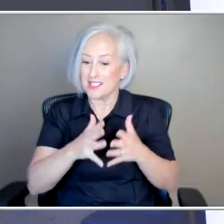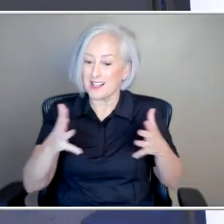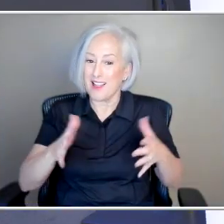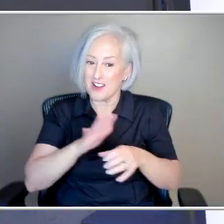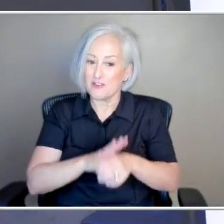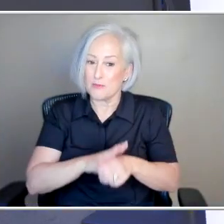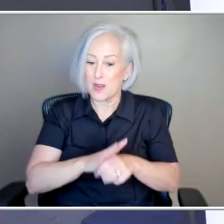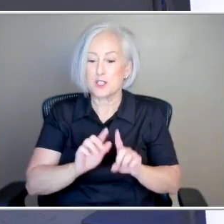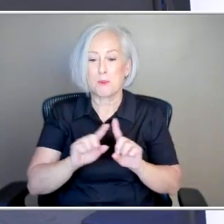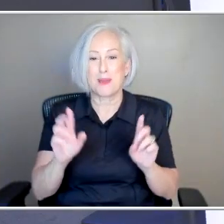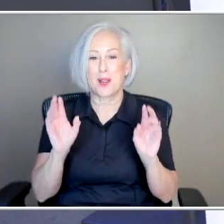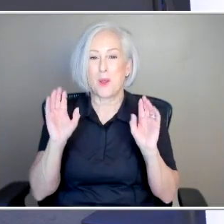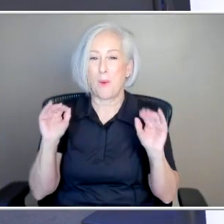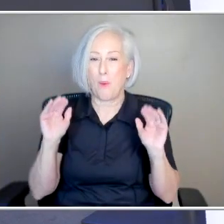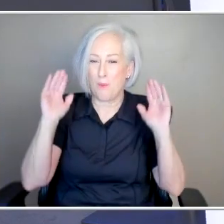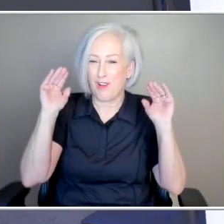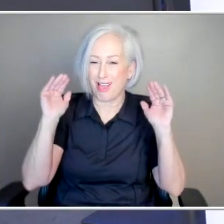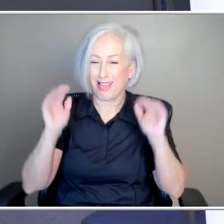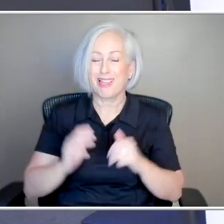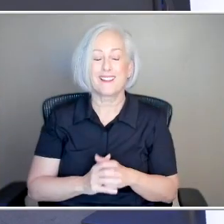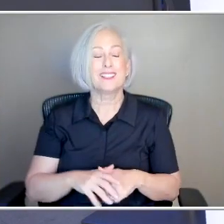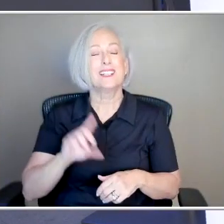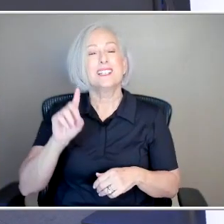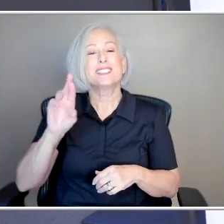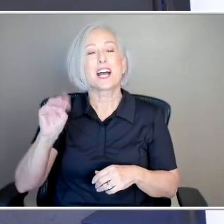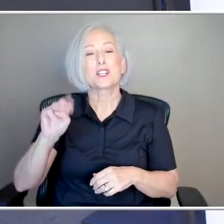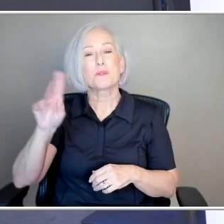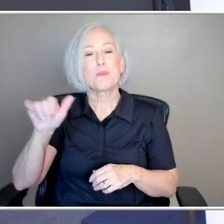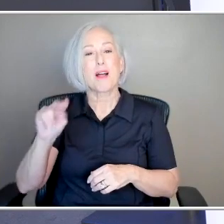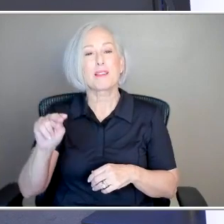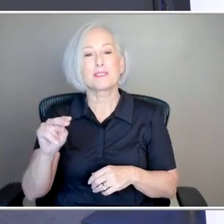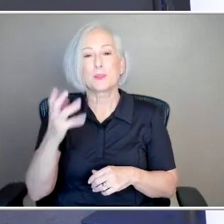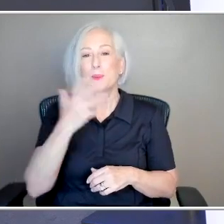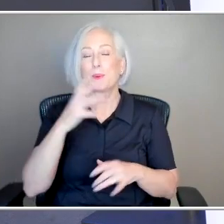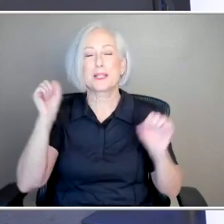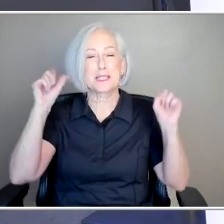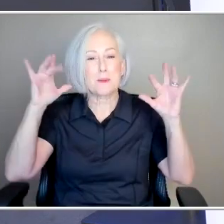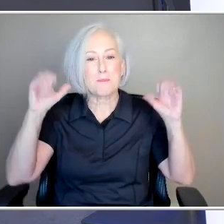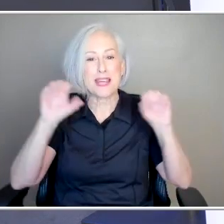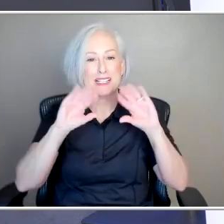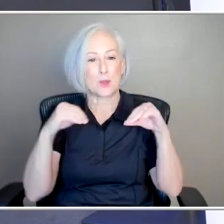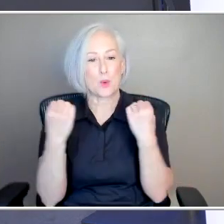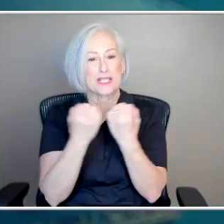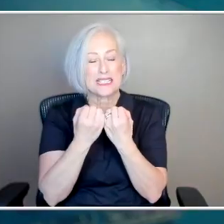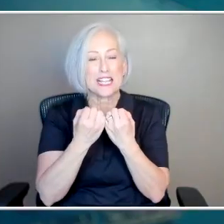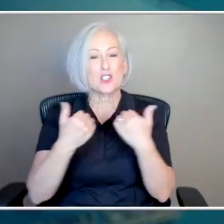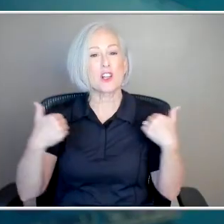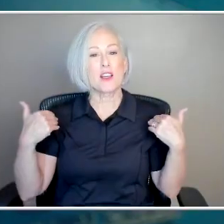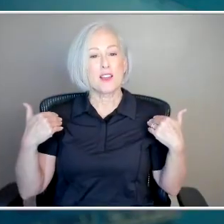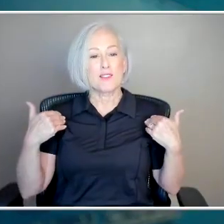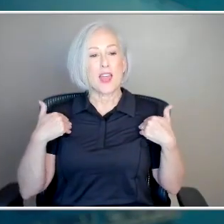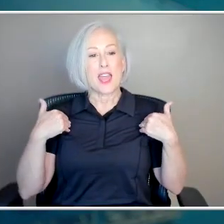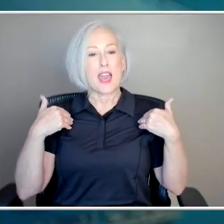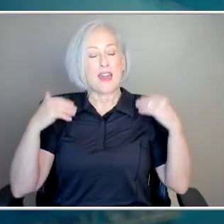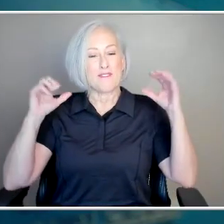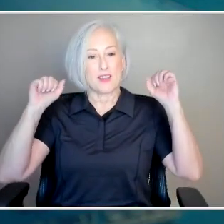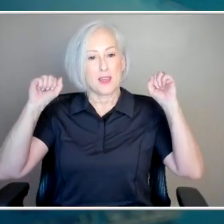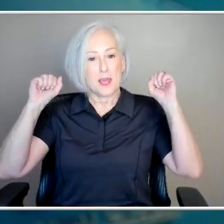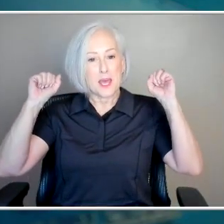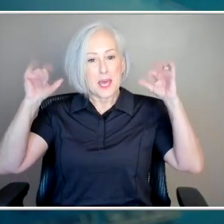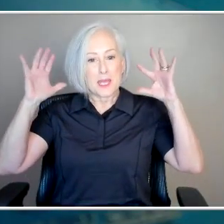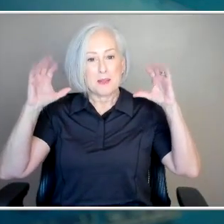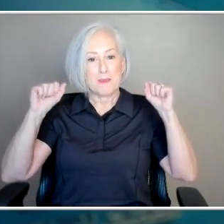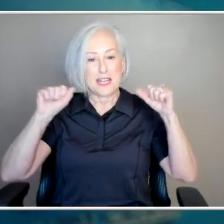Any thoughts, Dr. Mullen? I mean it's an amazing organization, and they have such an amazing approach to